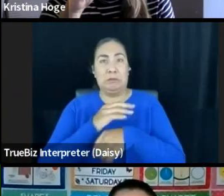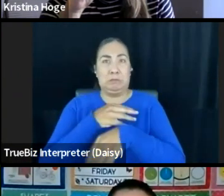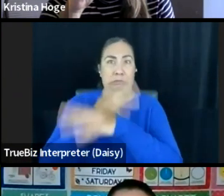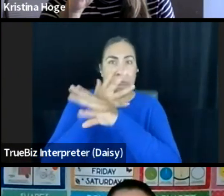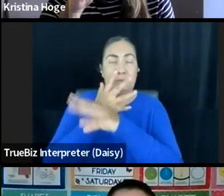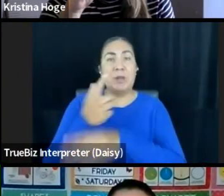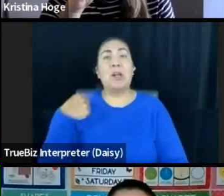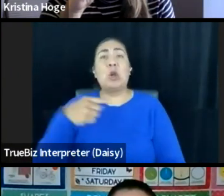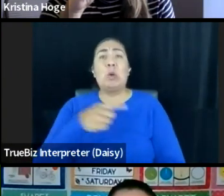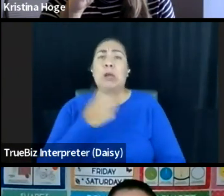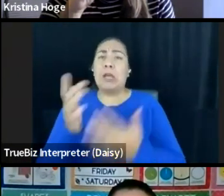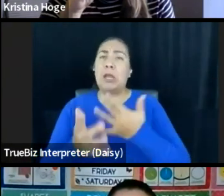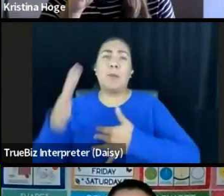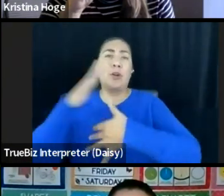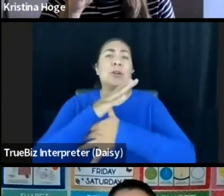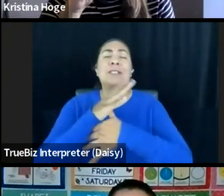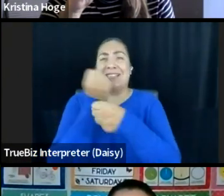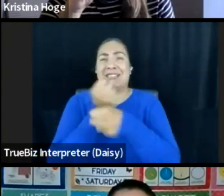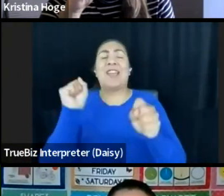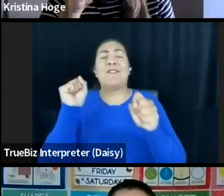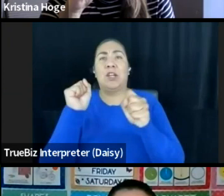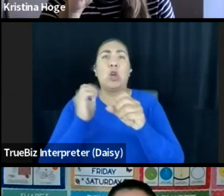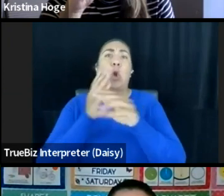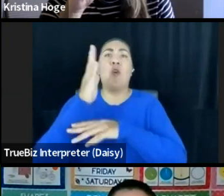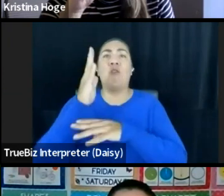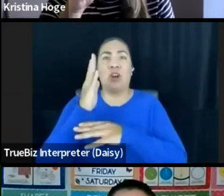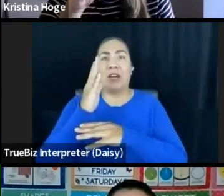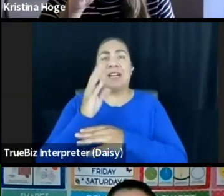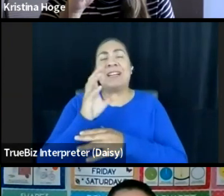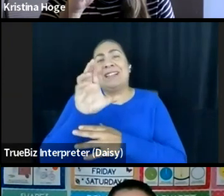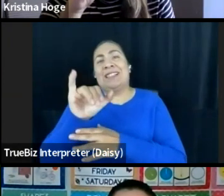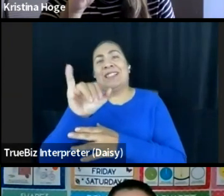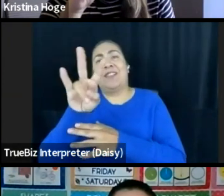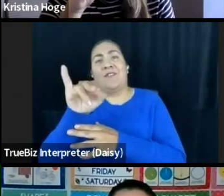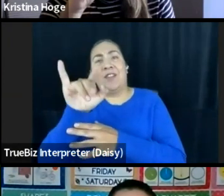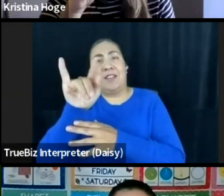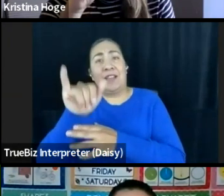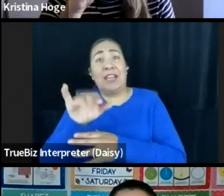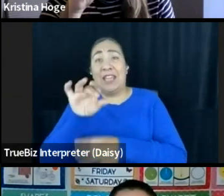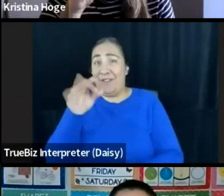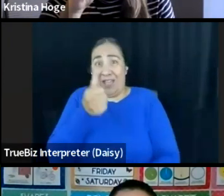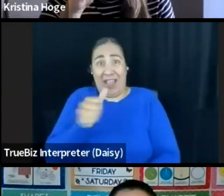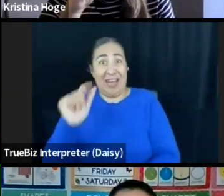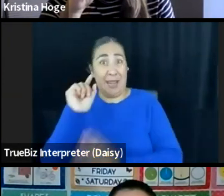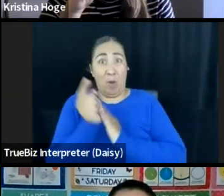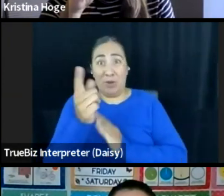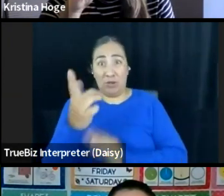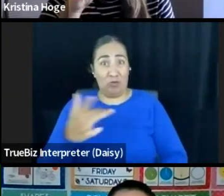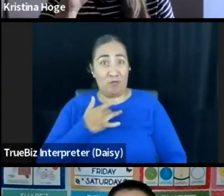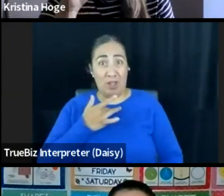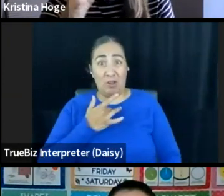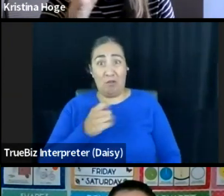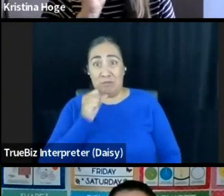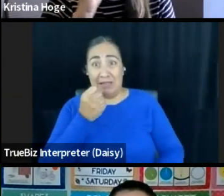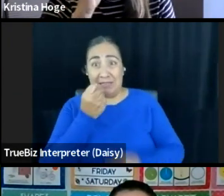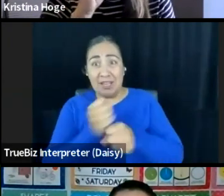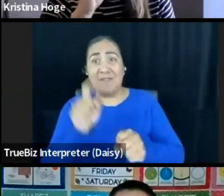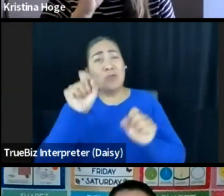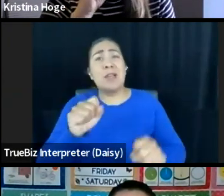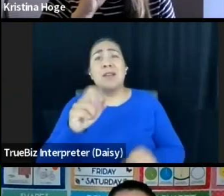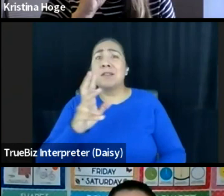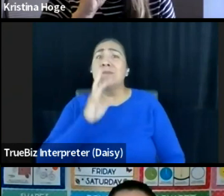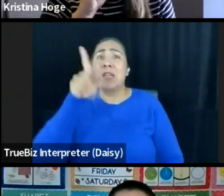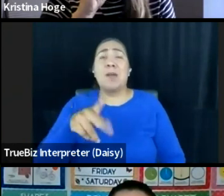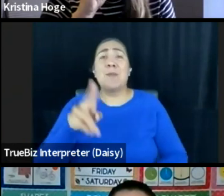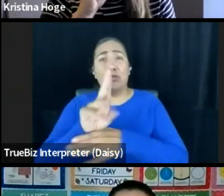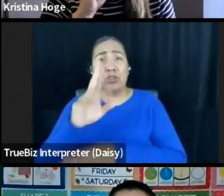safety over civility. So if at any point in the session you feel unsafe, please speak up for your own safety using your voice, the chat, or